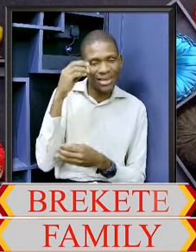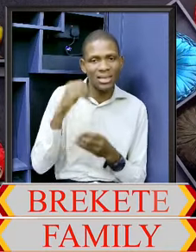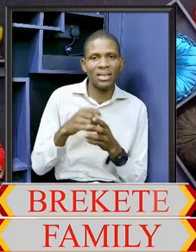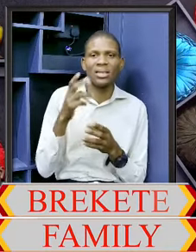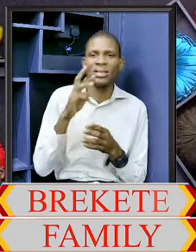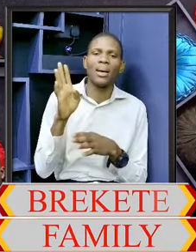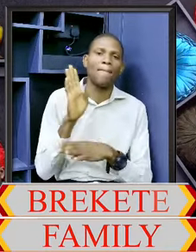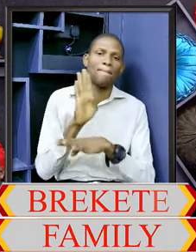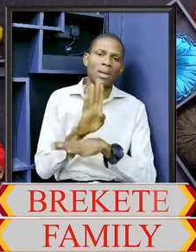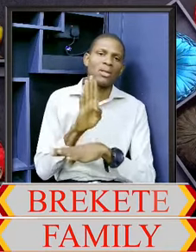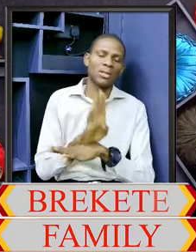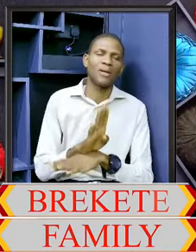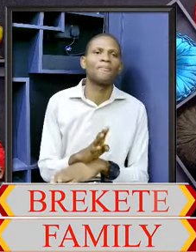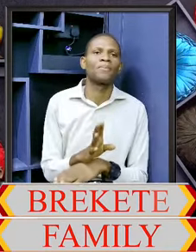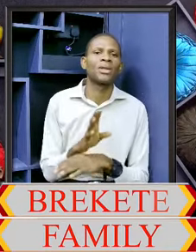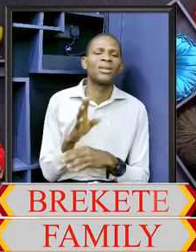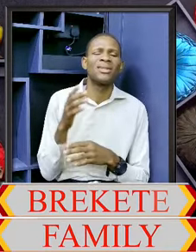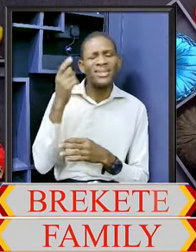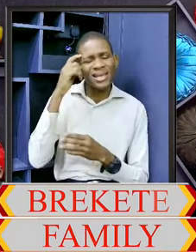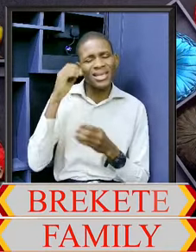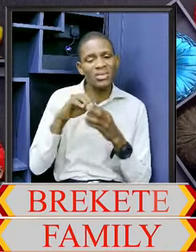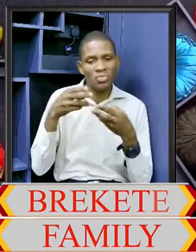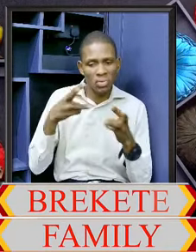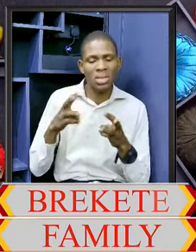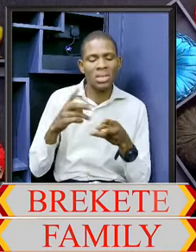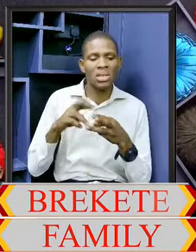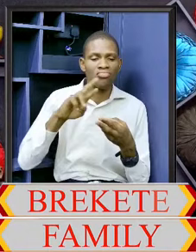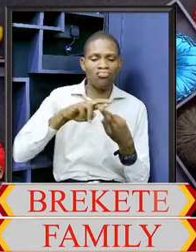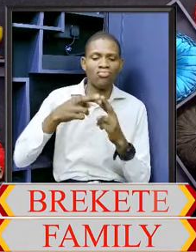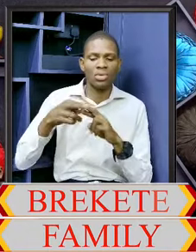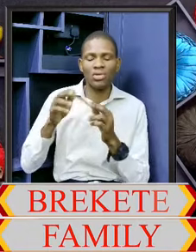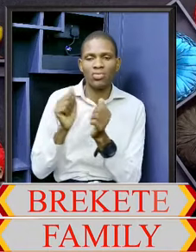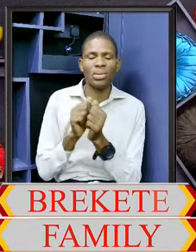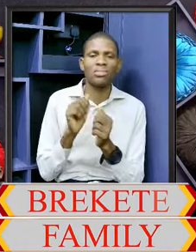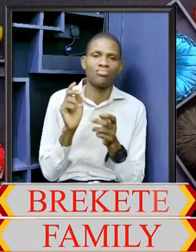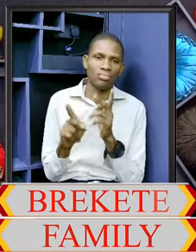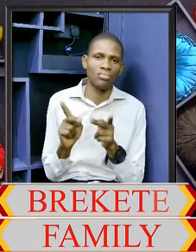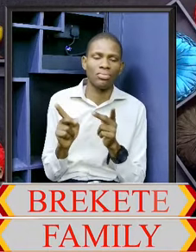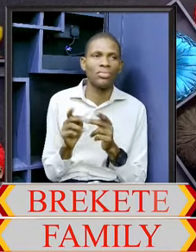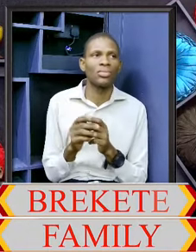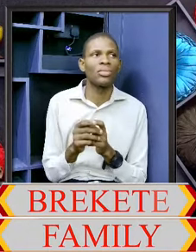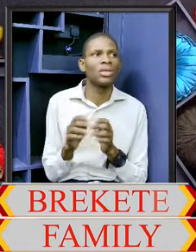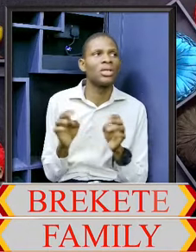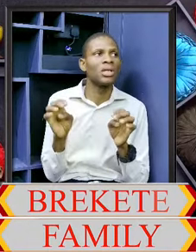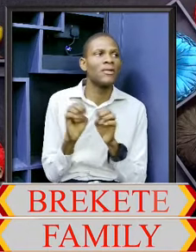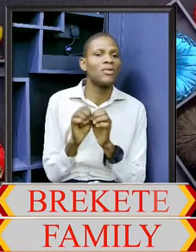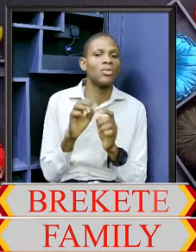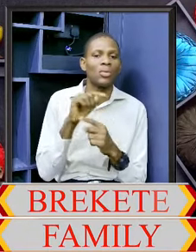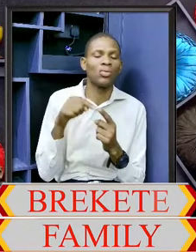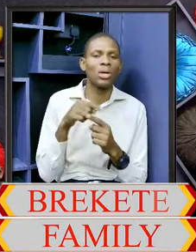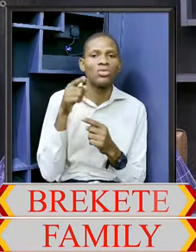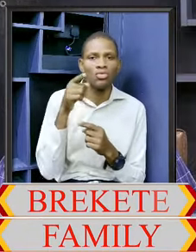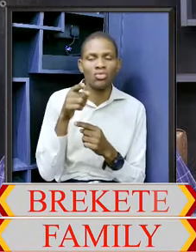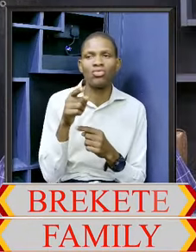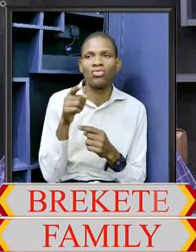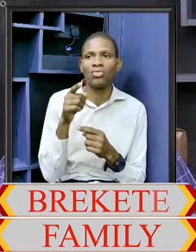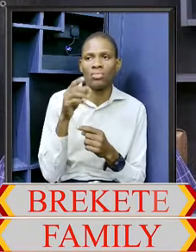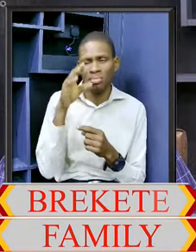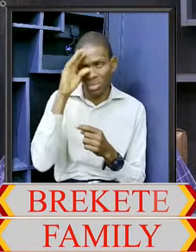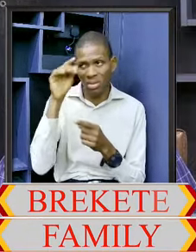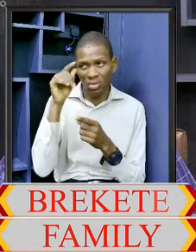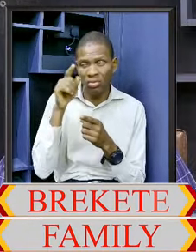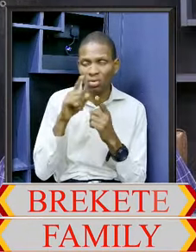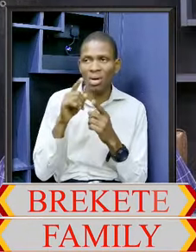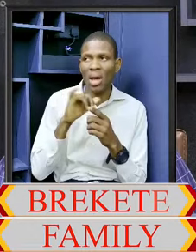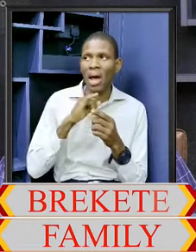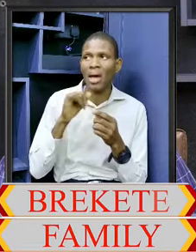Sense in the way where they relate with human beings. Even when you they talk, they ask you